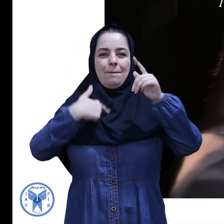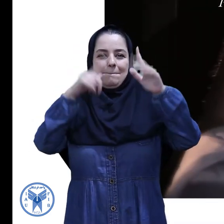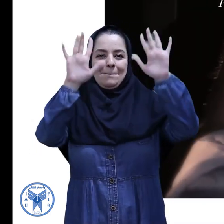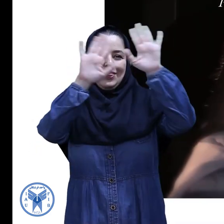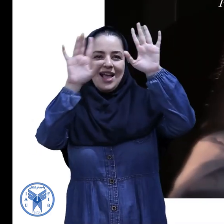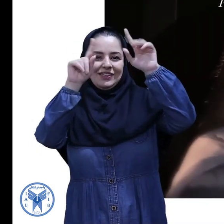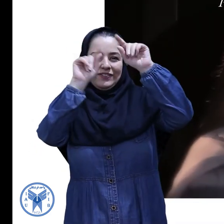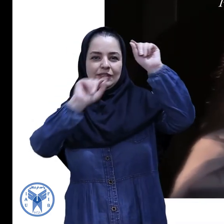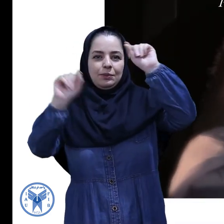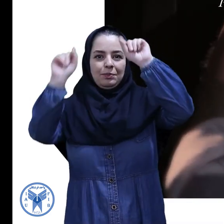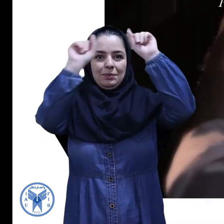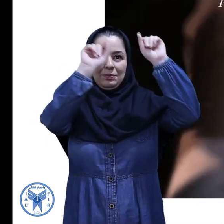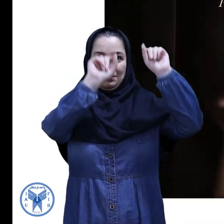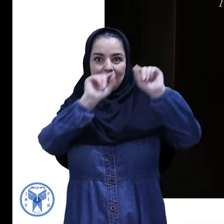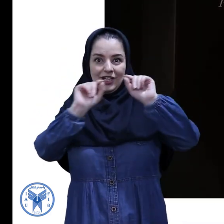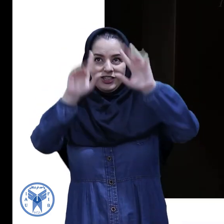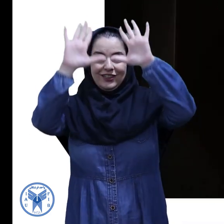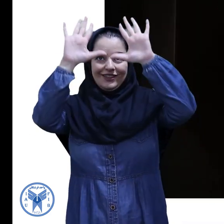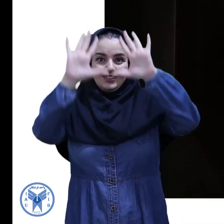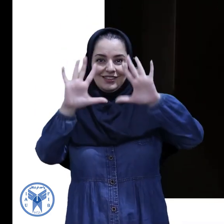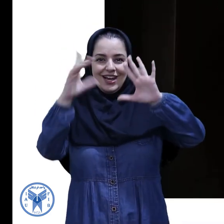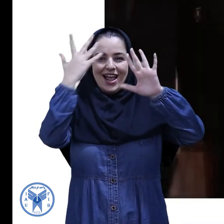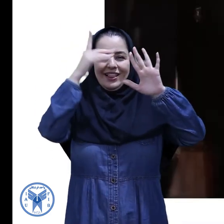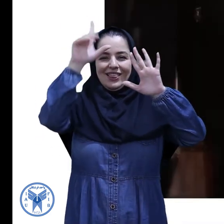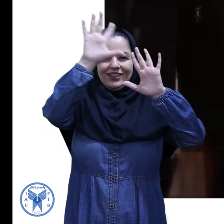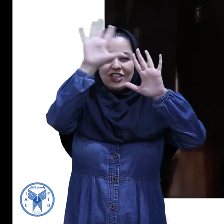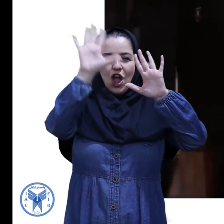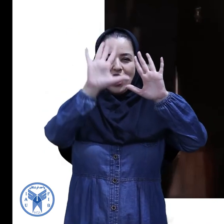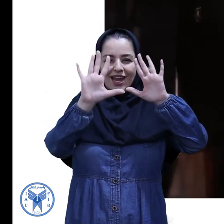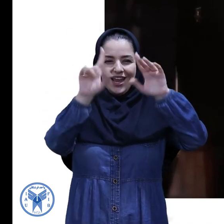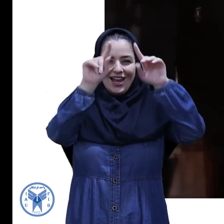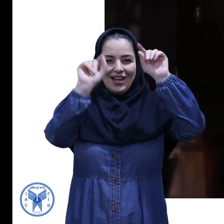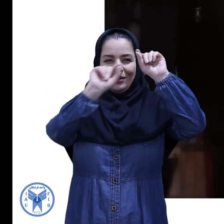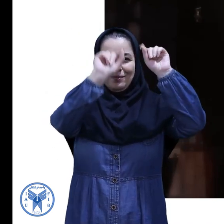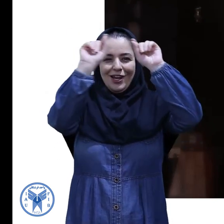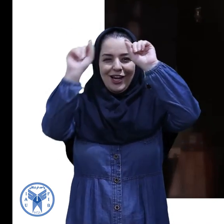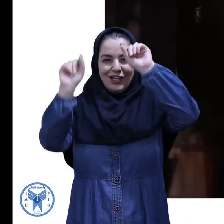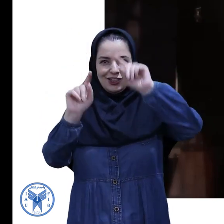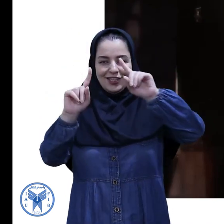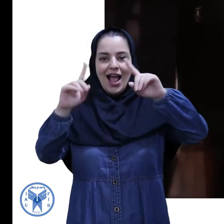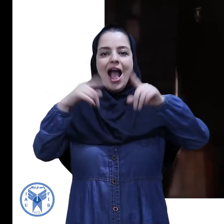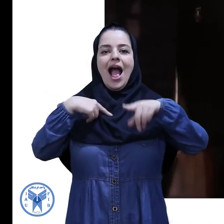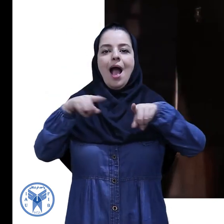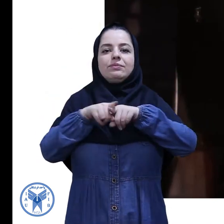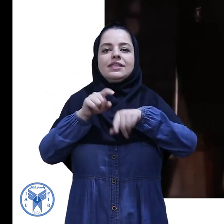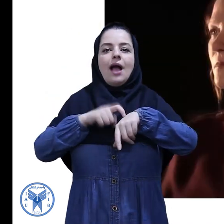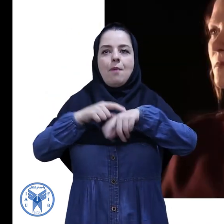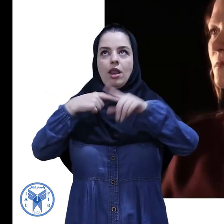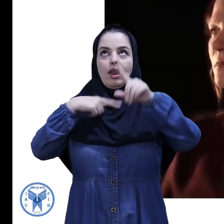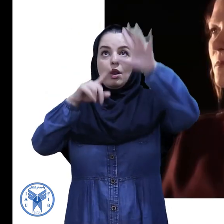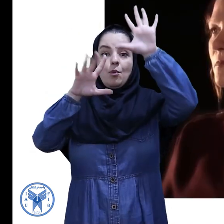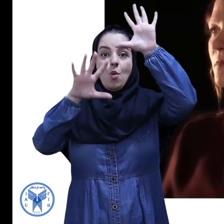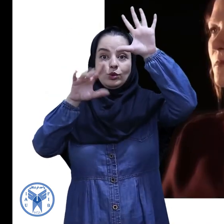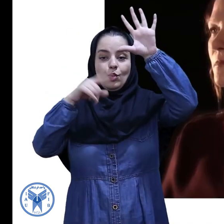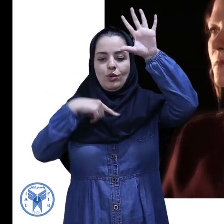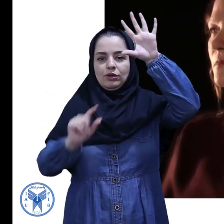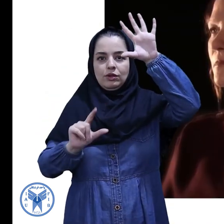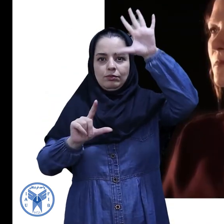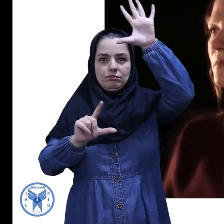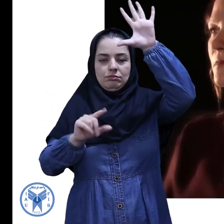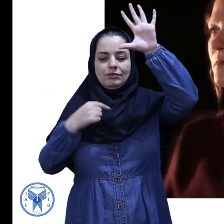person through a series of levers. It would then reduce the picture at the same